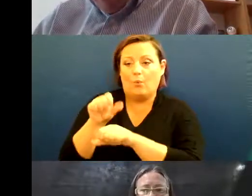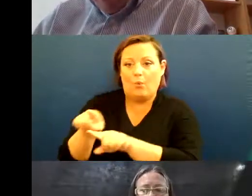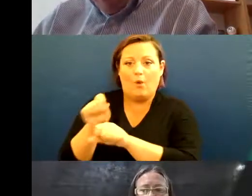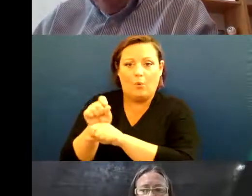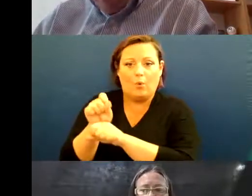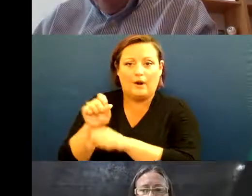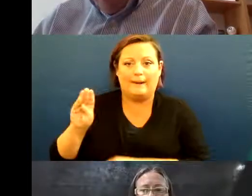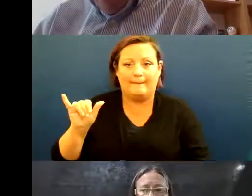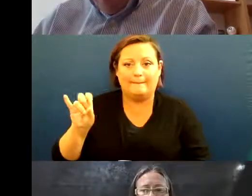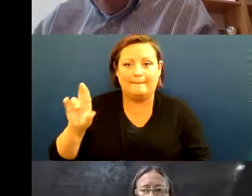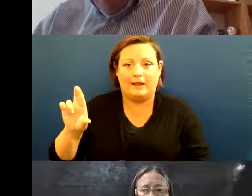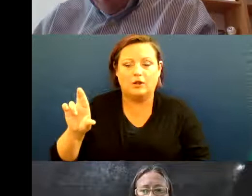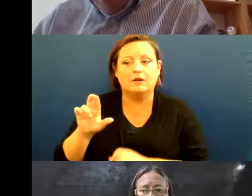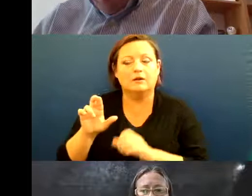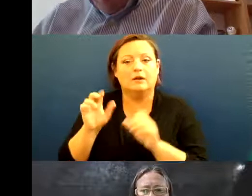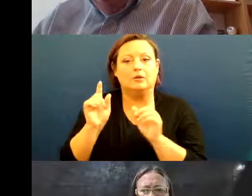Aaliyah Mills,